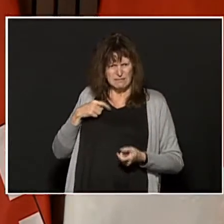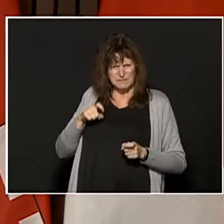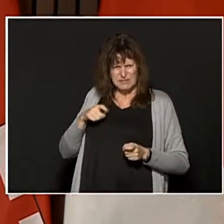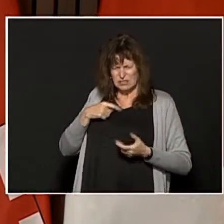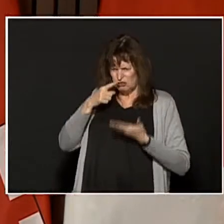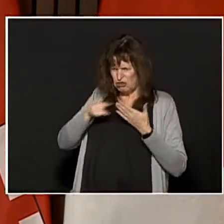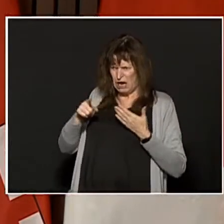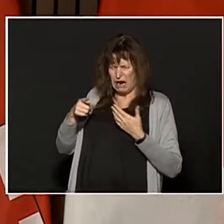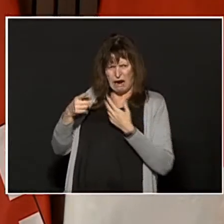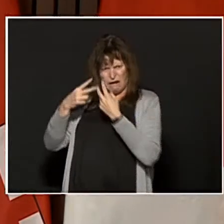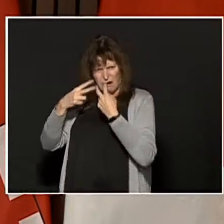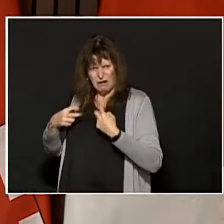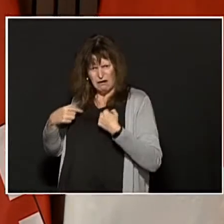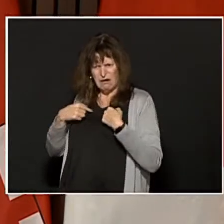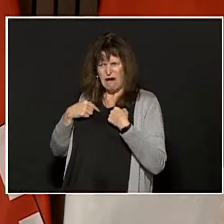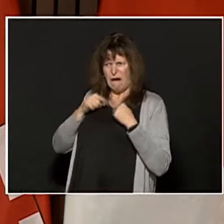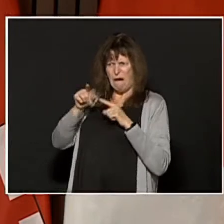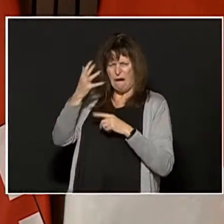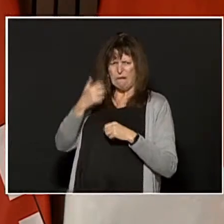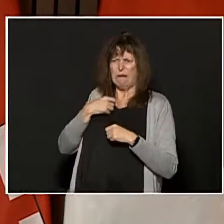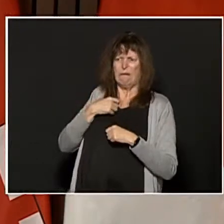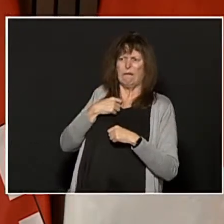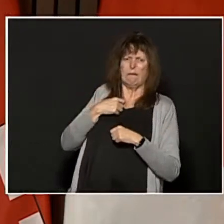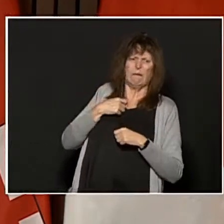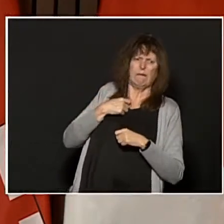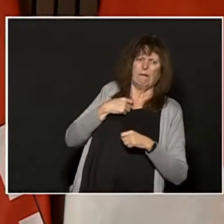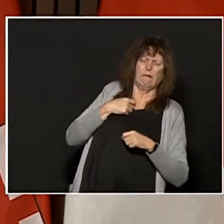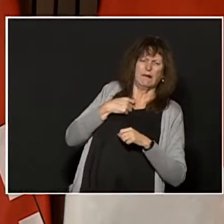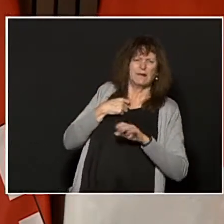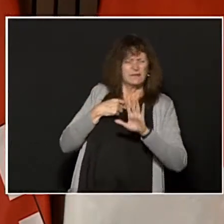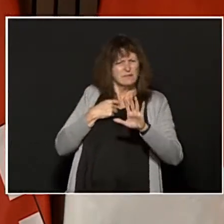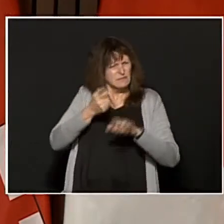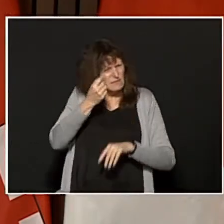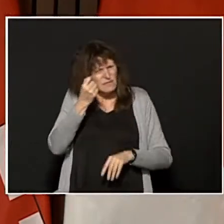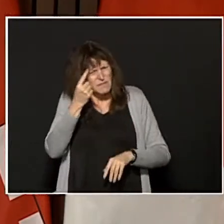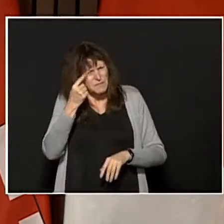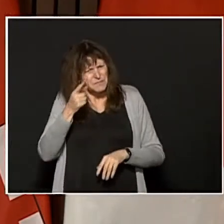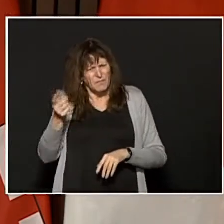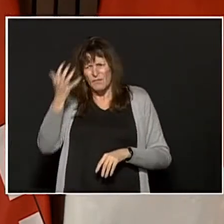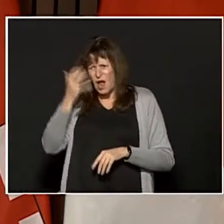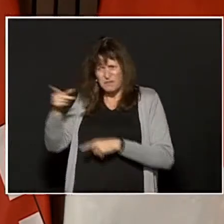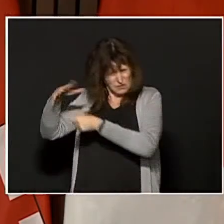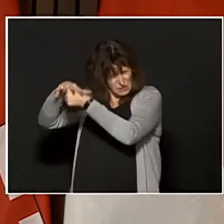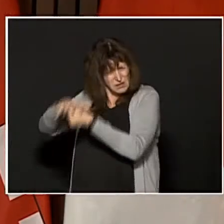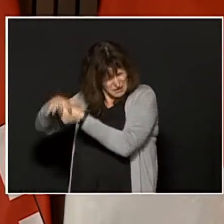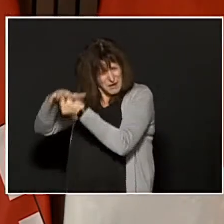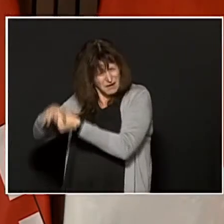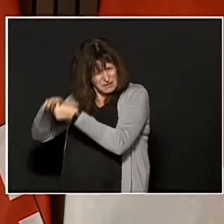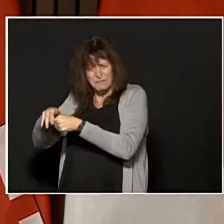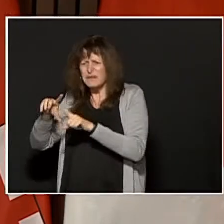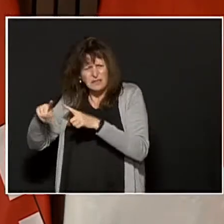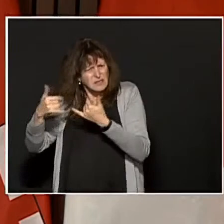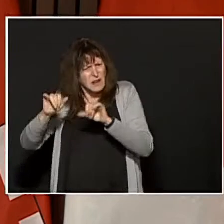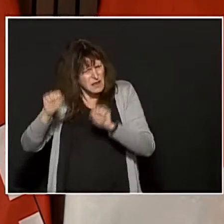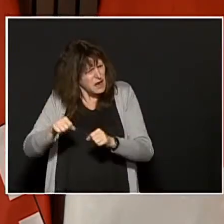that our hospitals aren't functioning normally, they're still able to care for patients who need urgent help. To be clear,